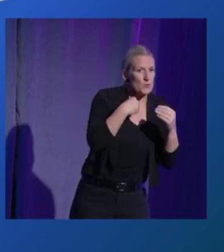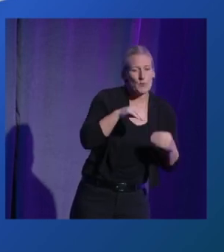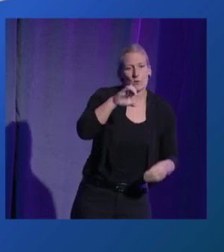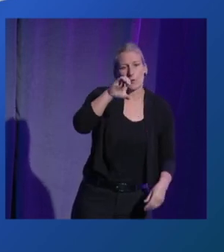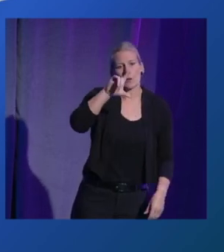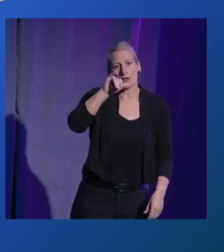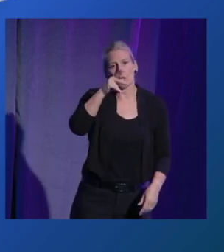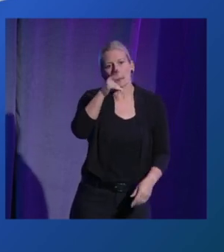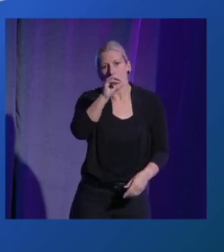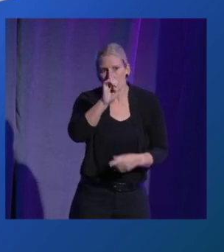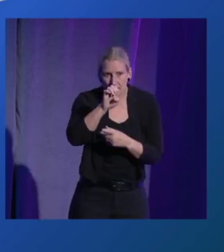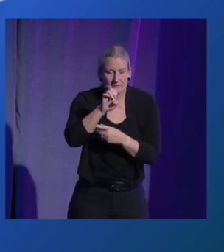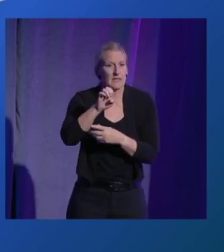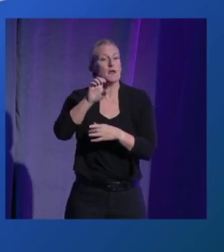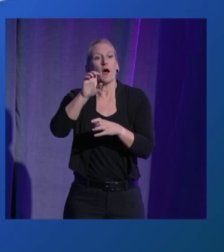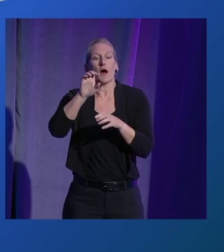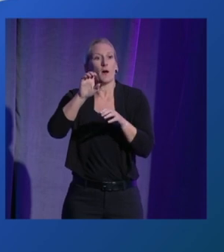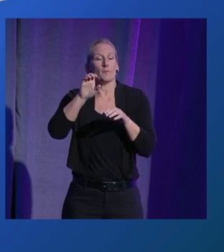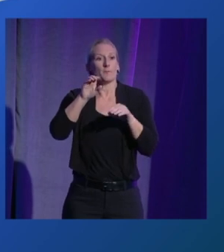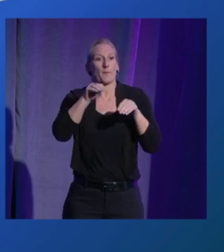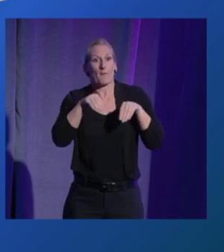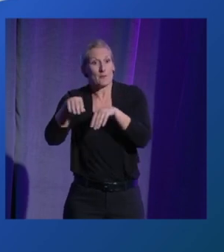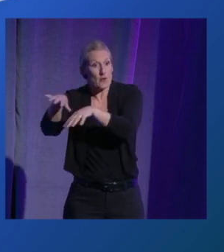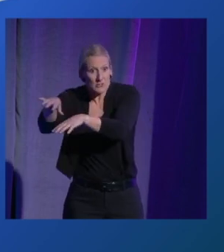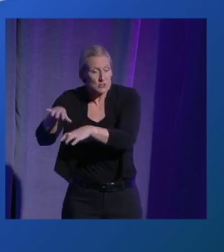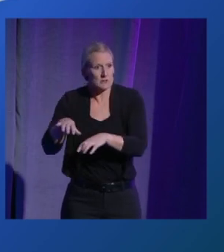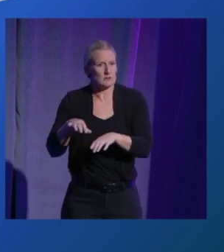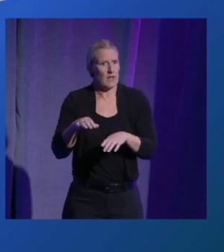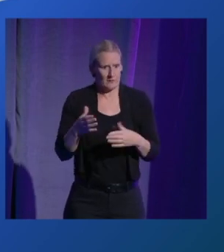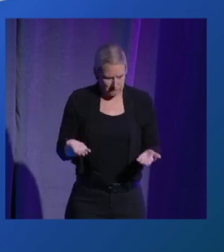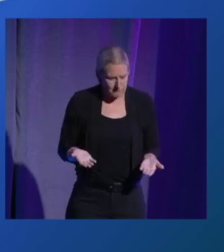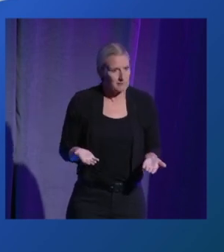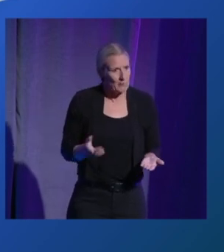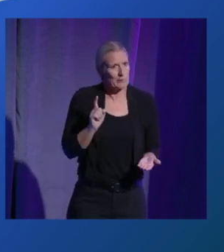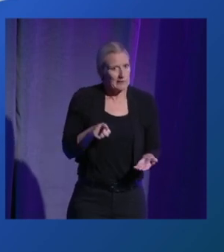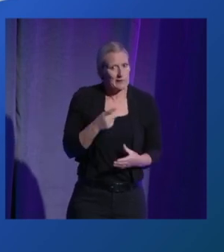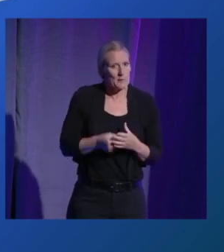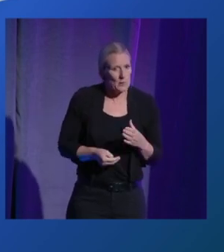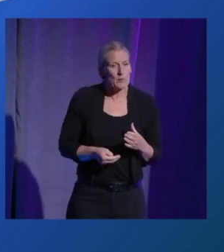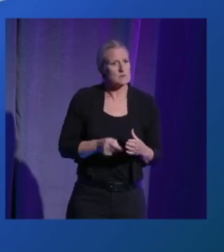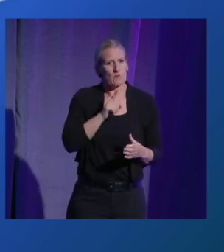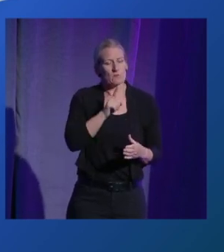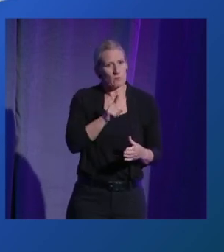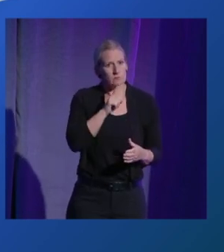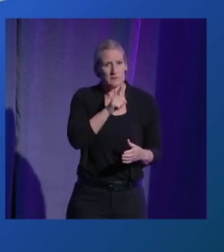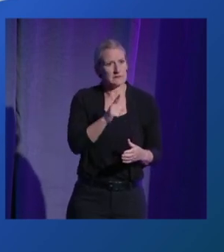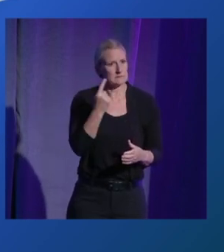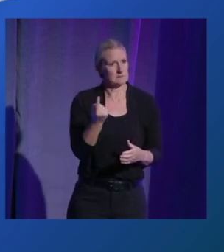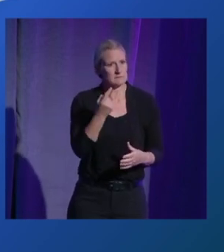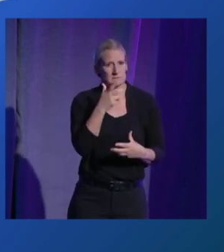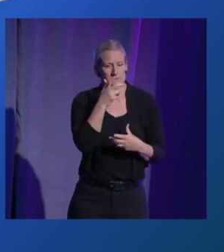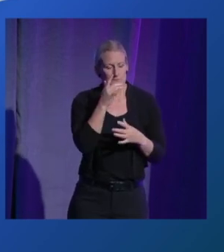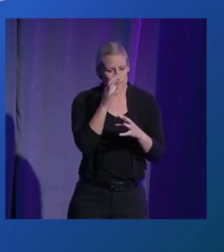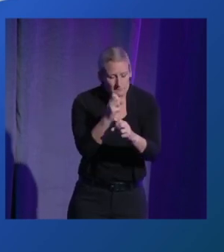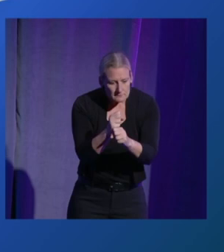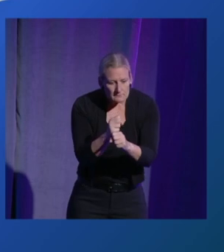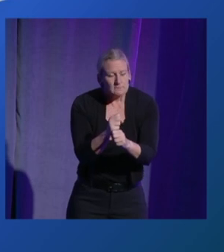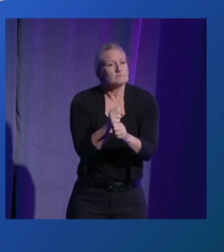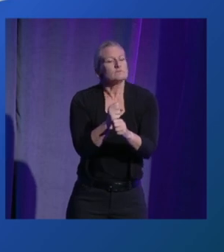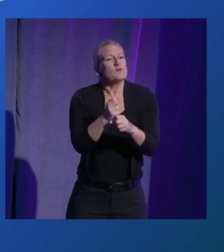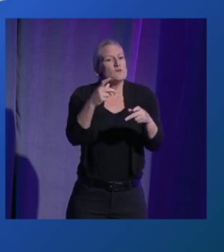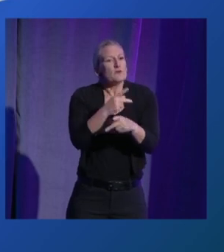NGA and we're always looking for ways to uh to to to engage to bring in additional content capability and and